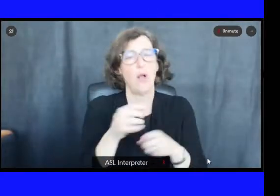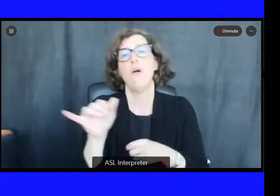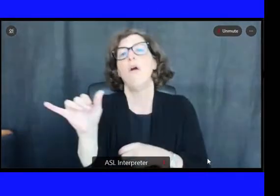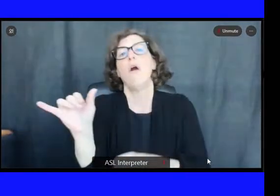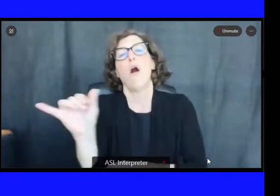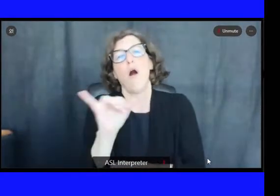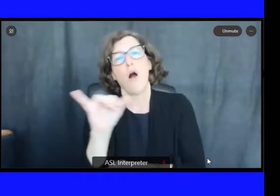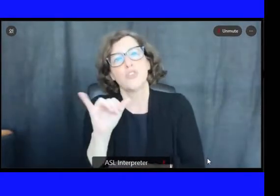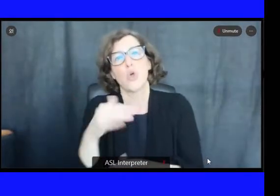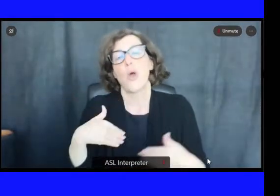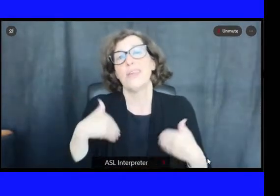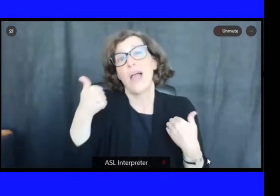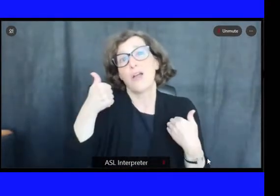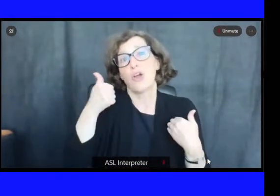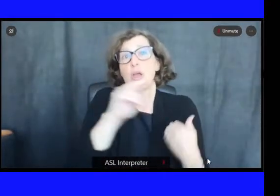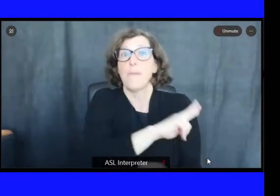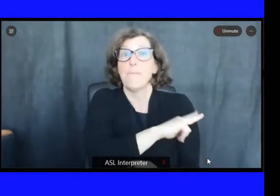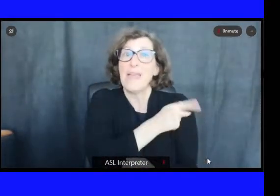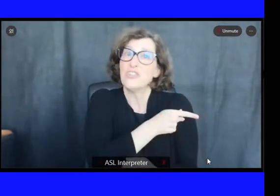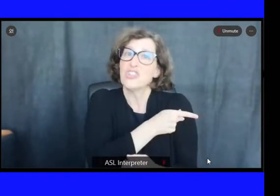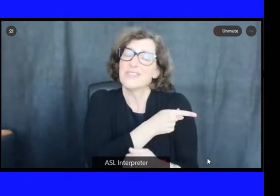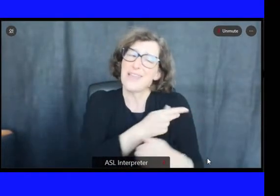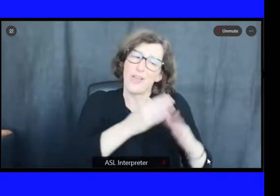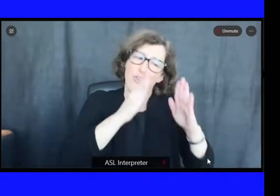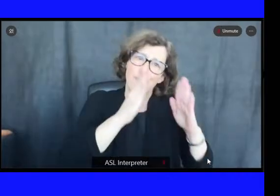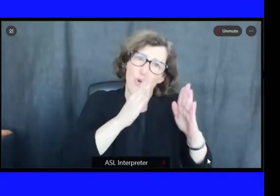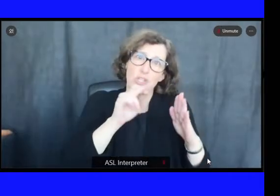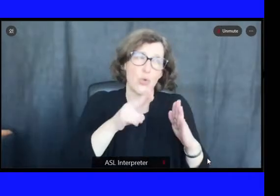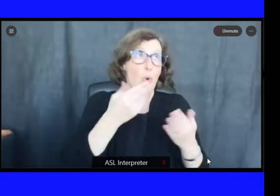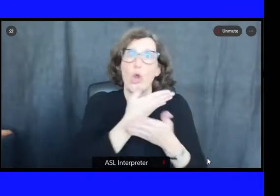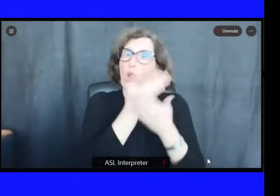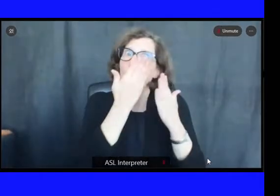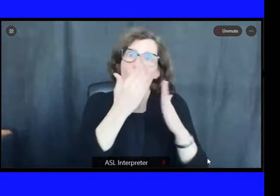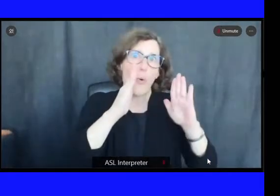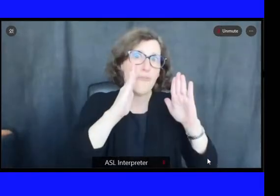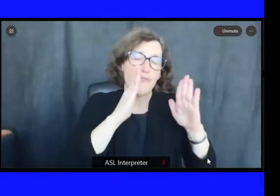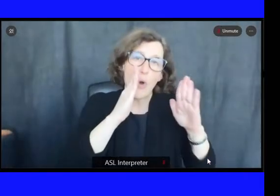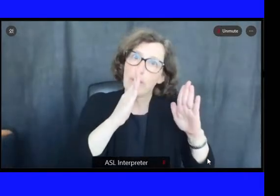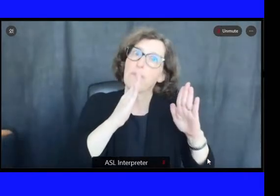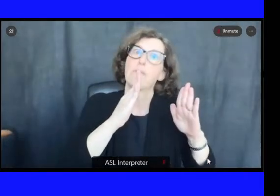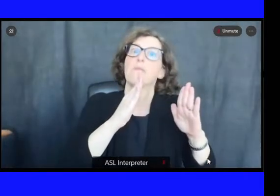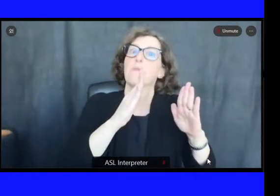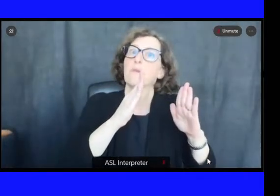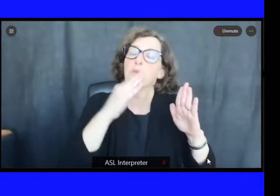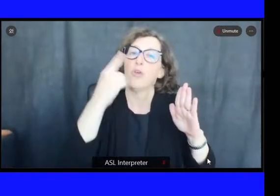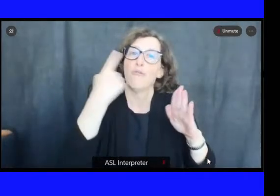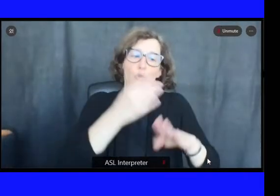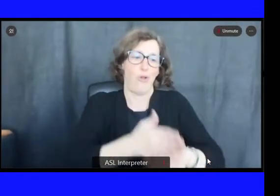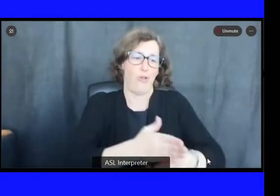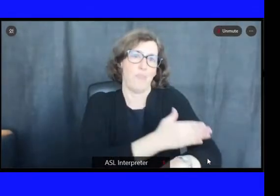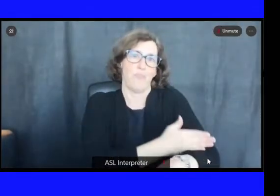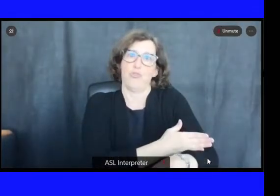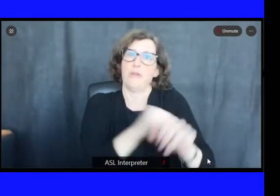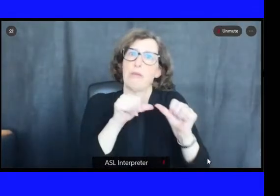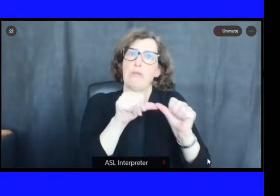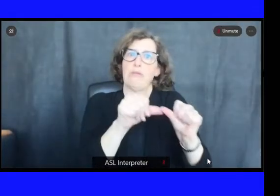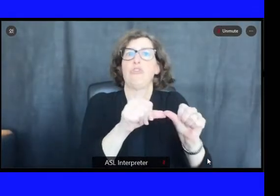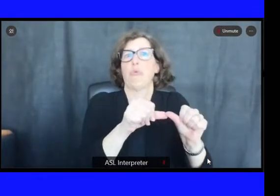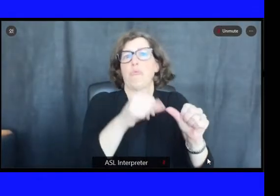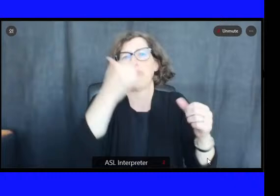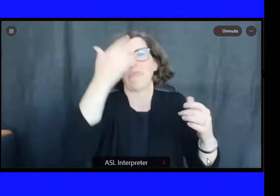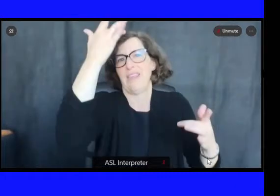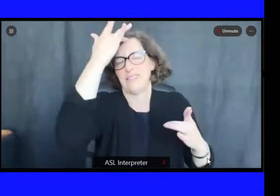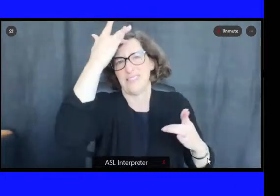population. Next slide, please. And when we look at diabetes control broken out by